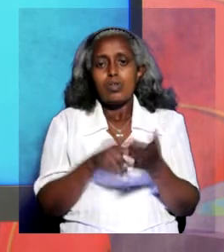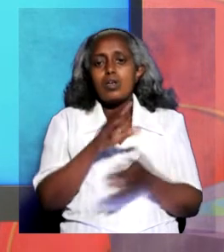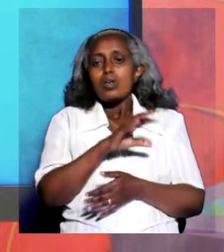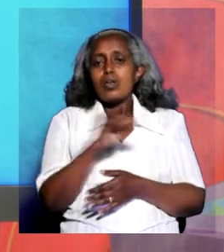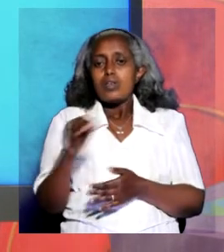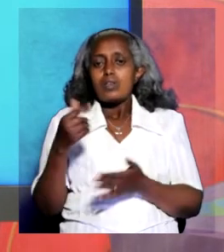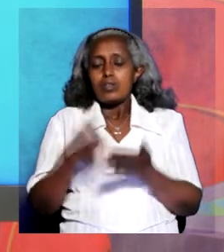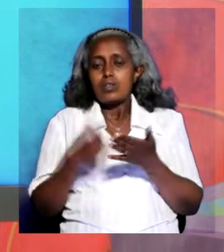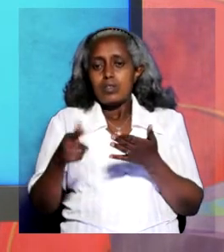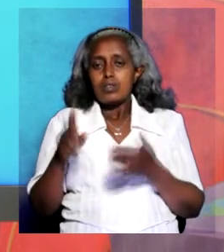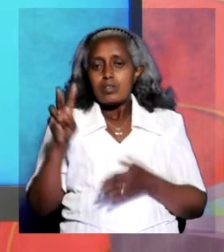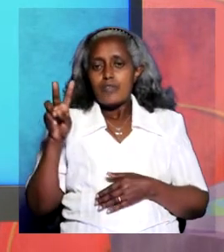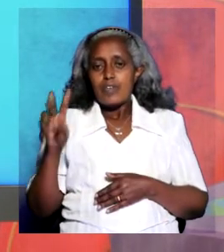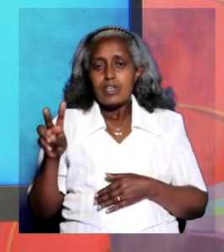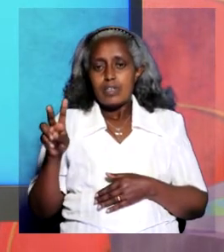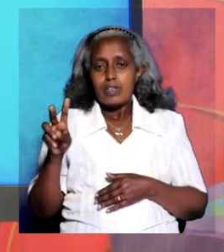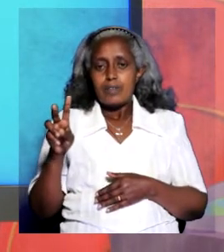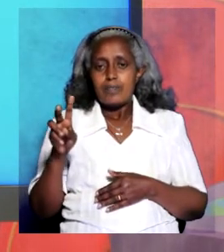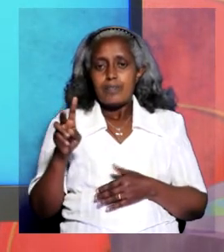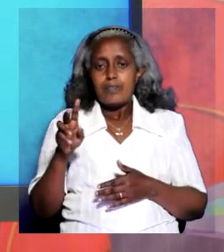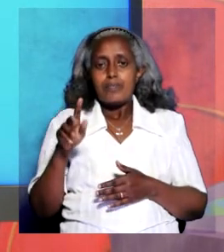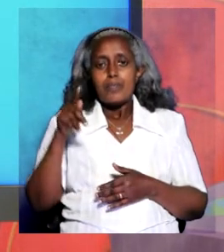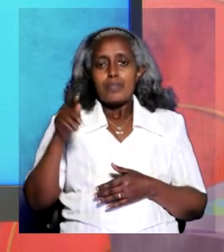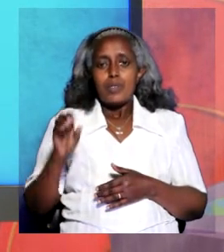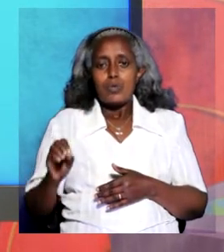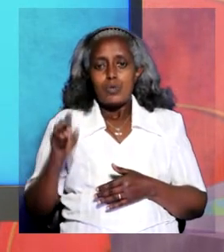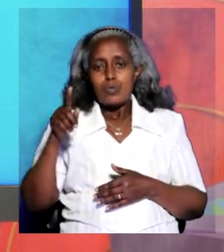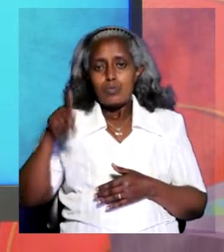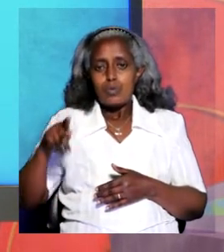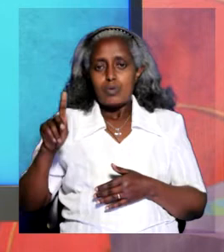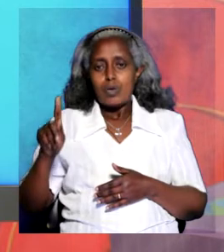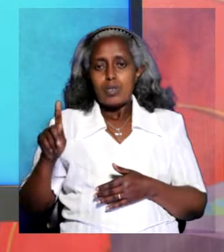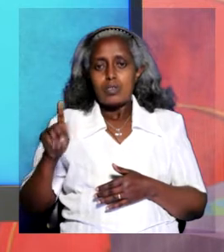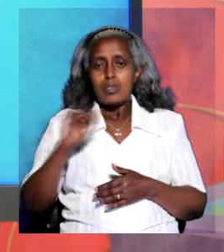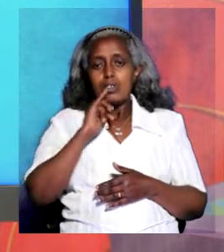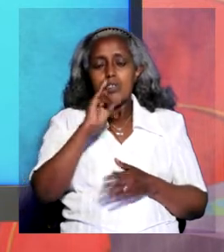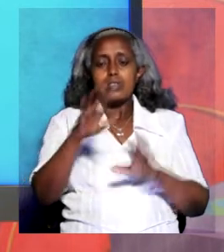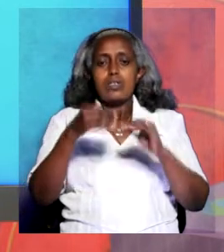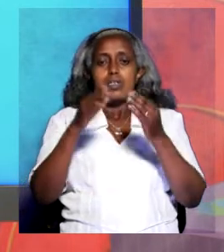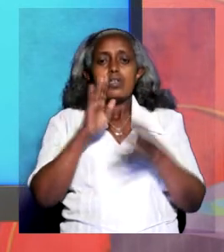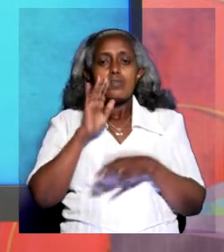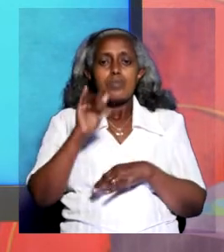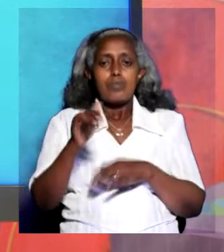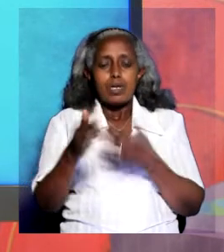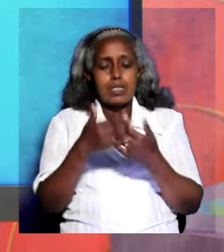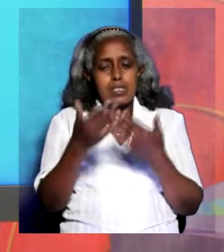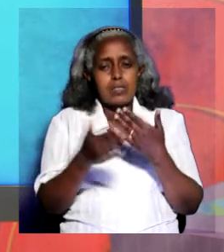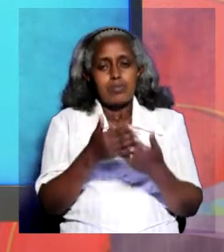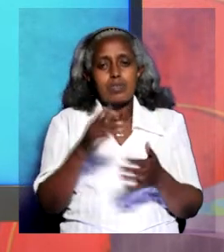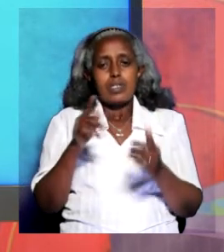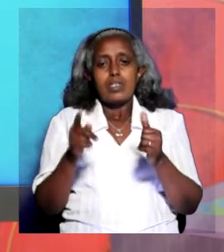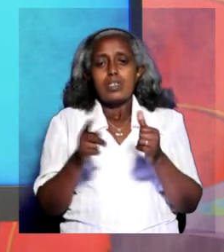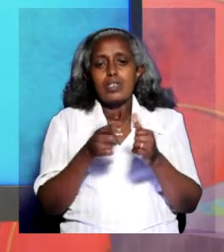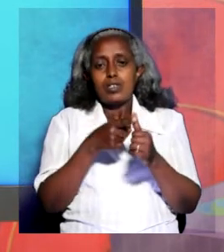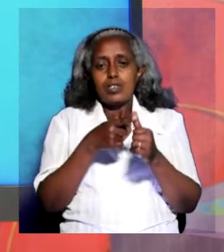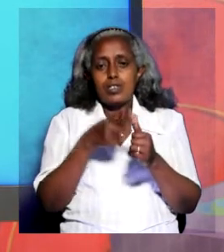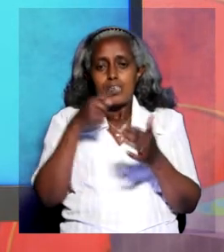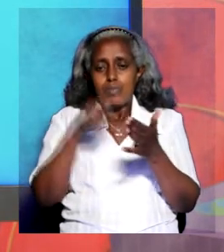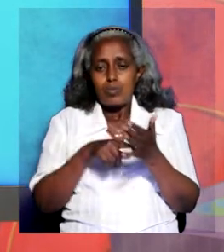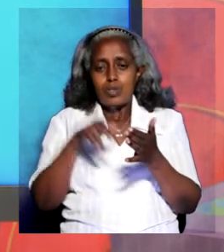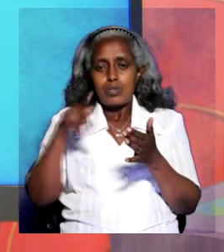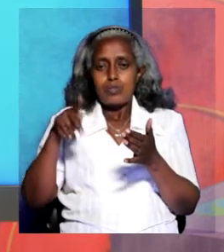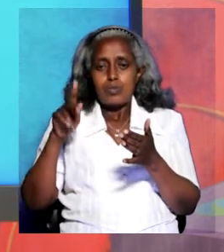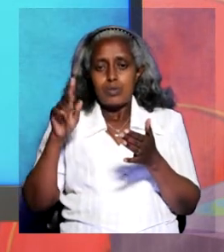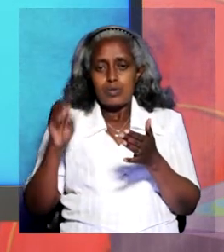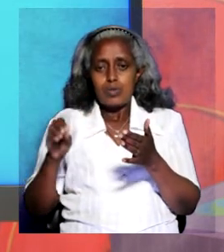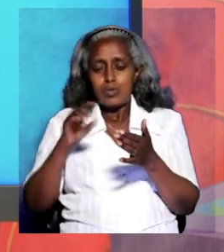then the vector P0, P1 is given by simply initial points P0, the terminal point P1,